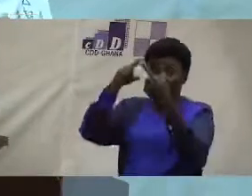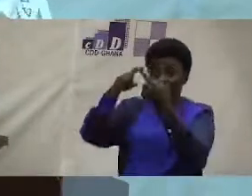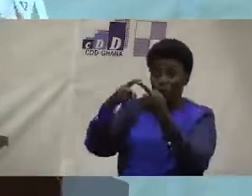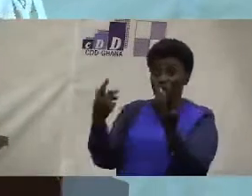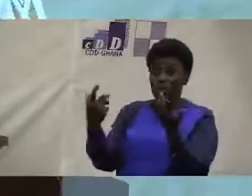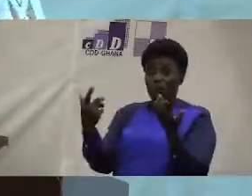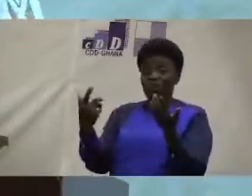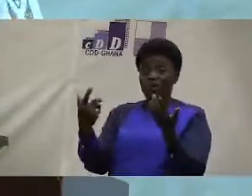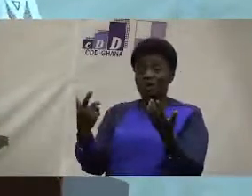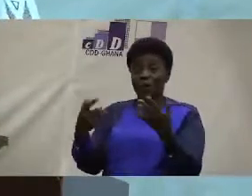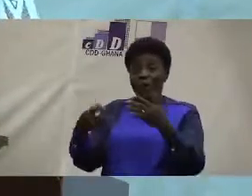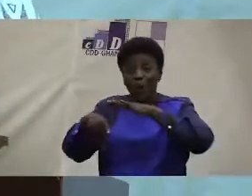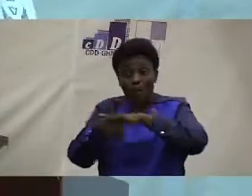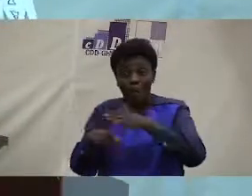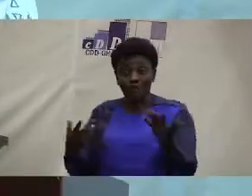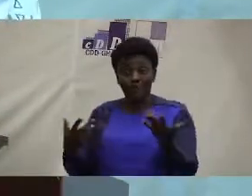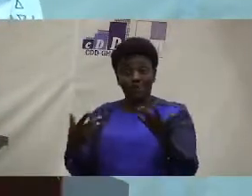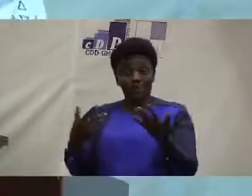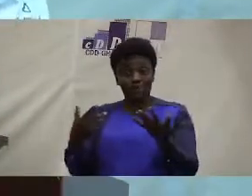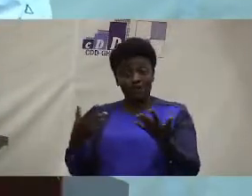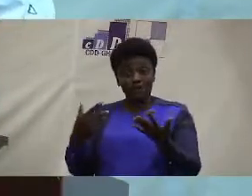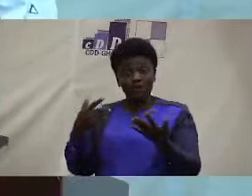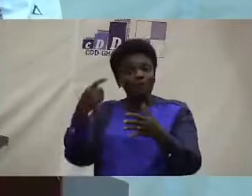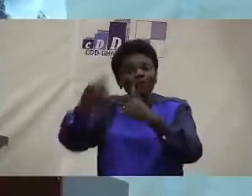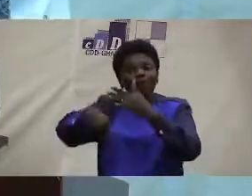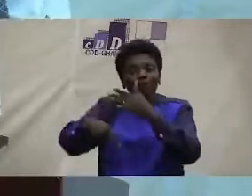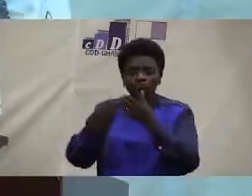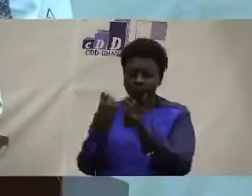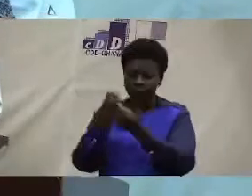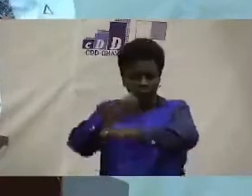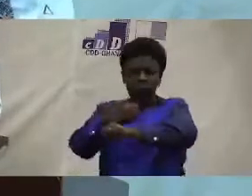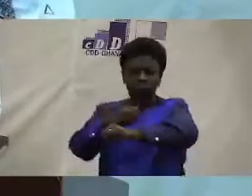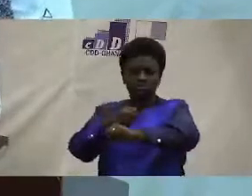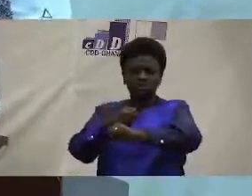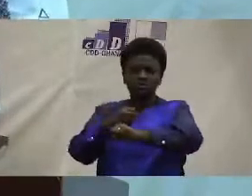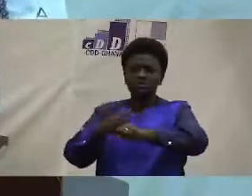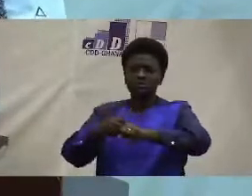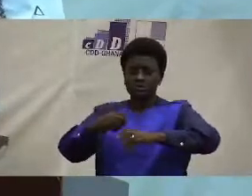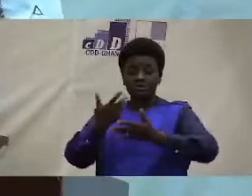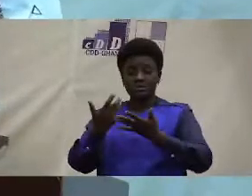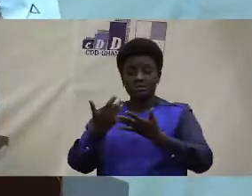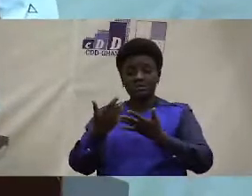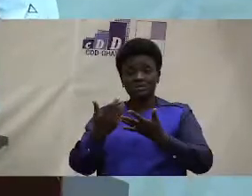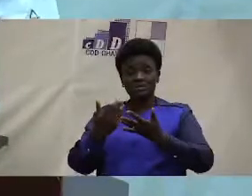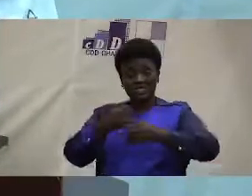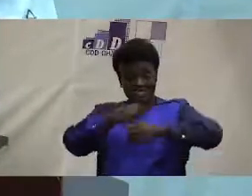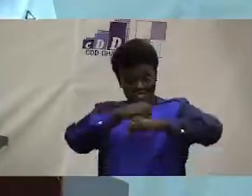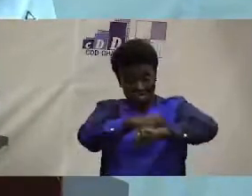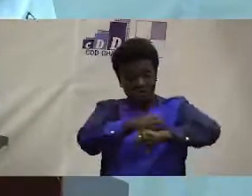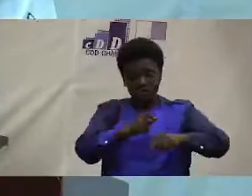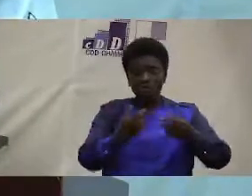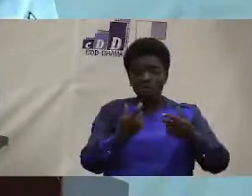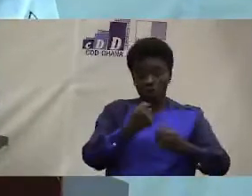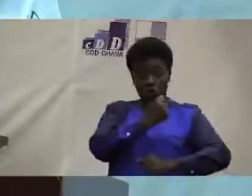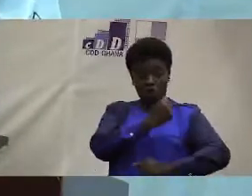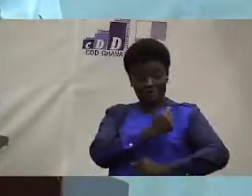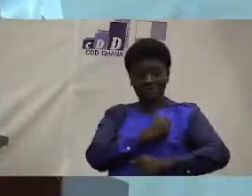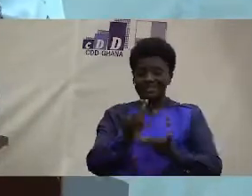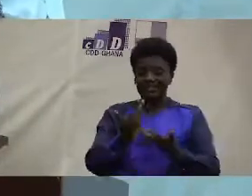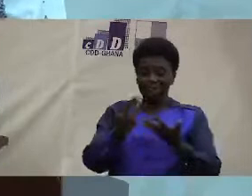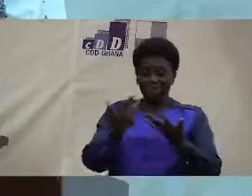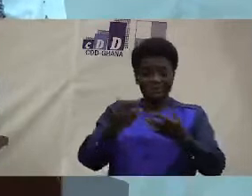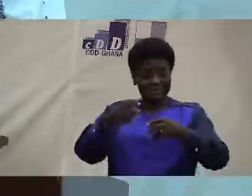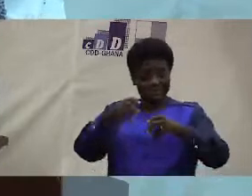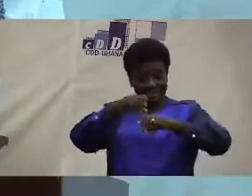primary object is to protect the security of their system, because we have failed in this,